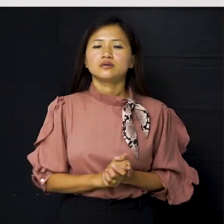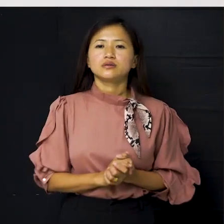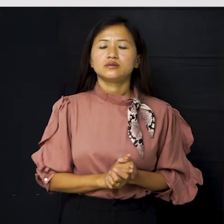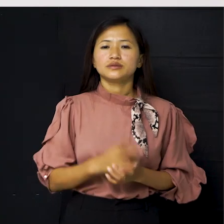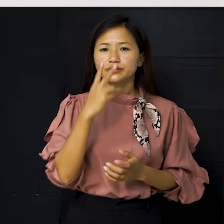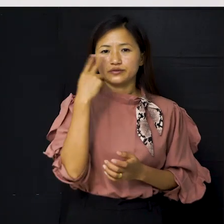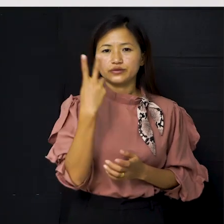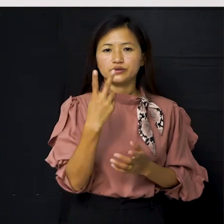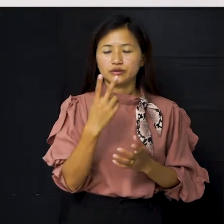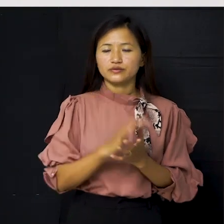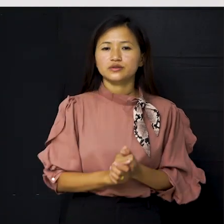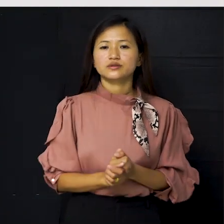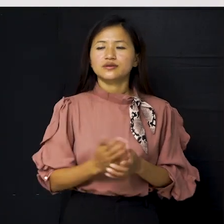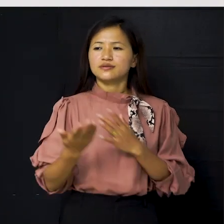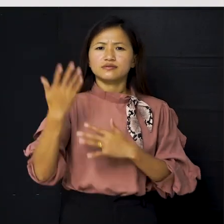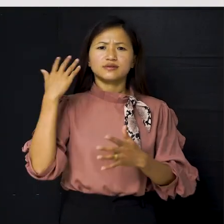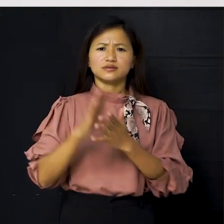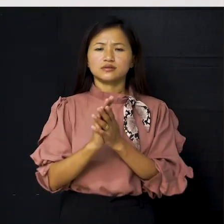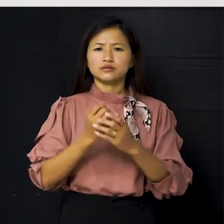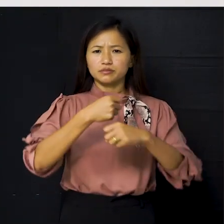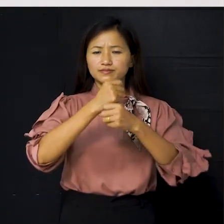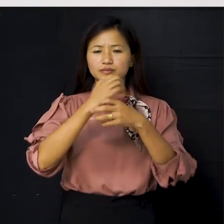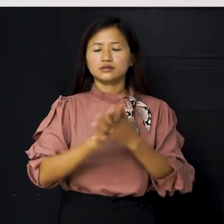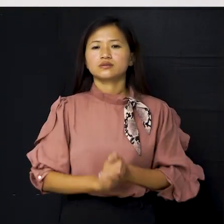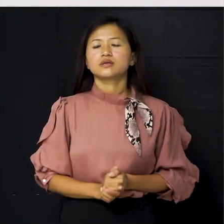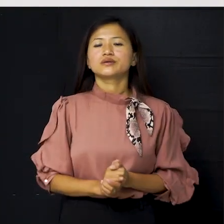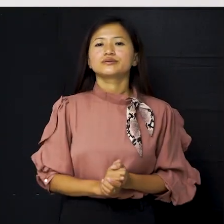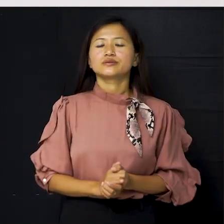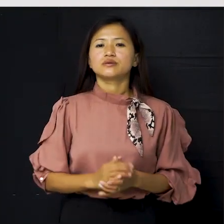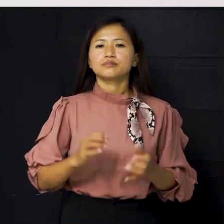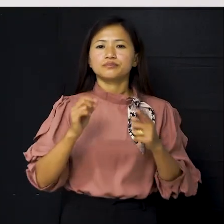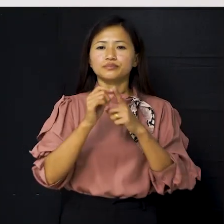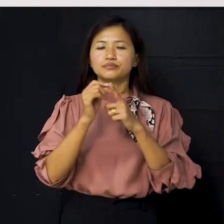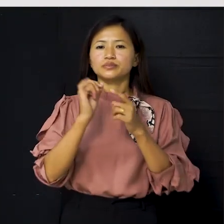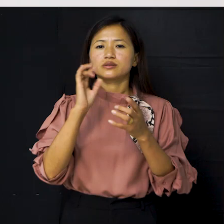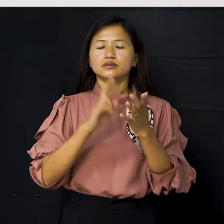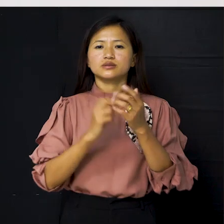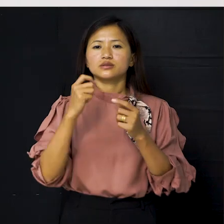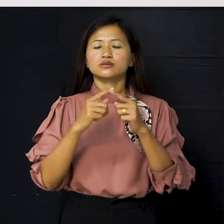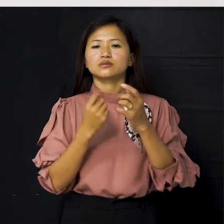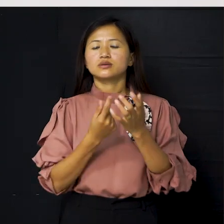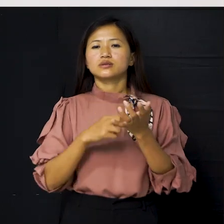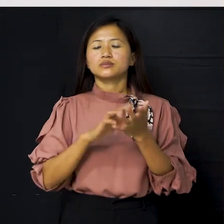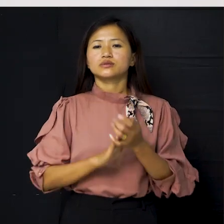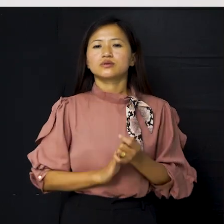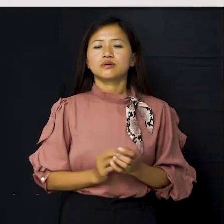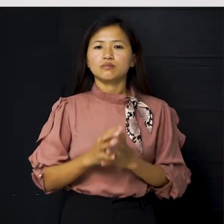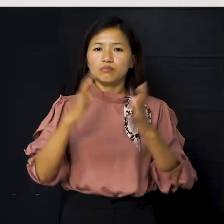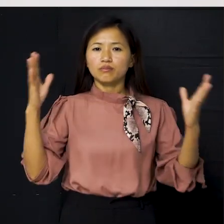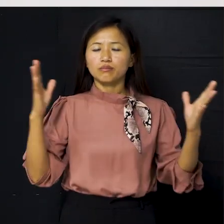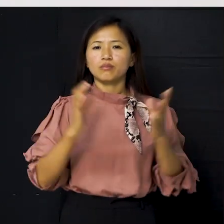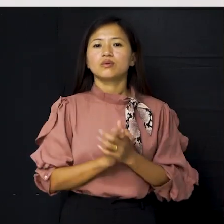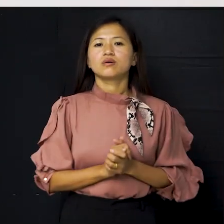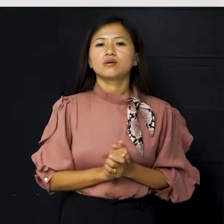in view of the entire structure, the moonlit night gives the picture of this Taj Mahal even more it